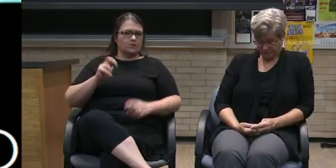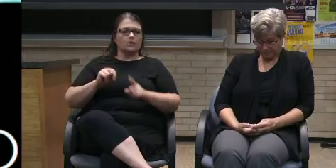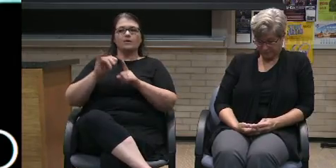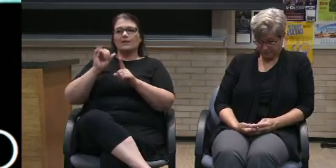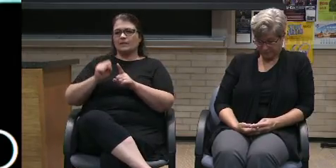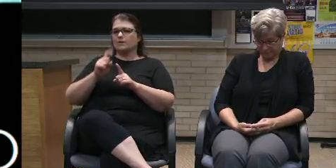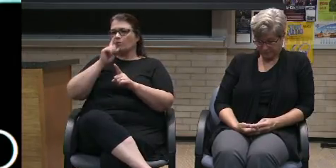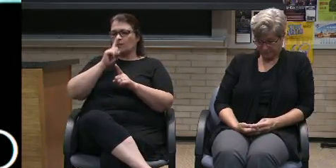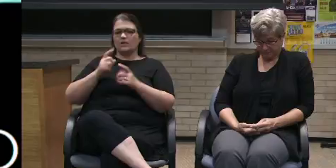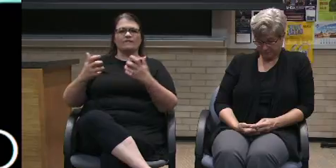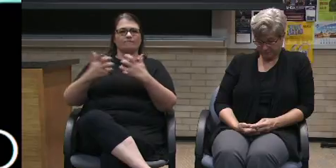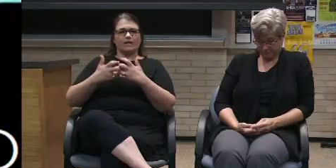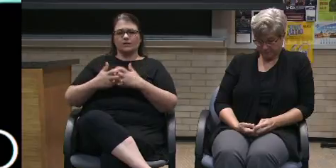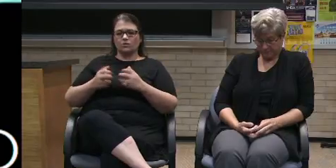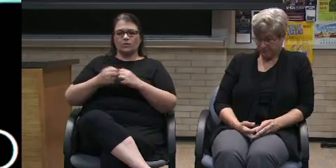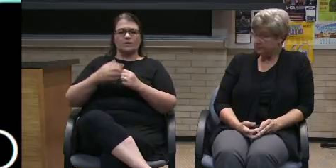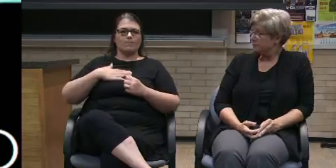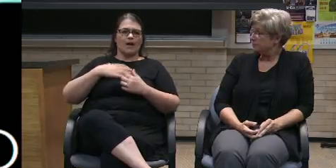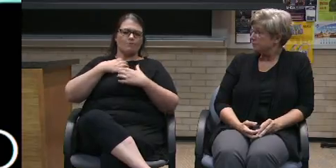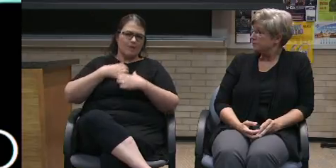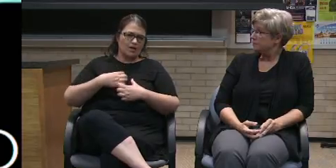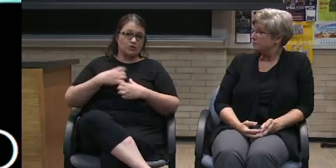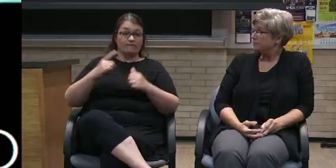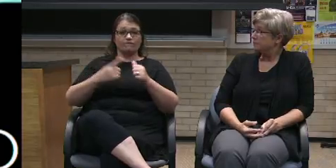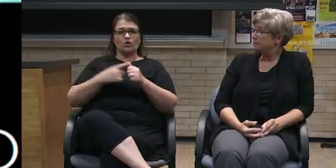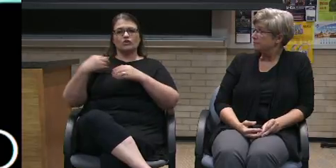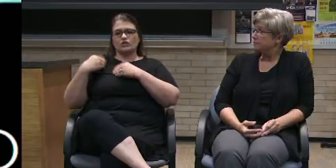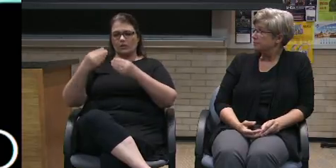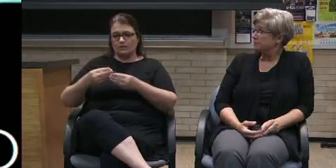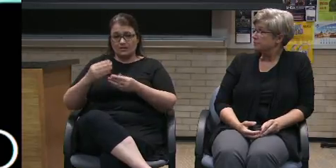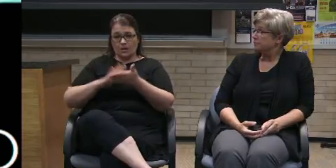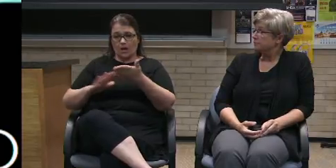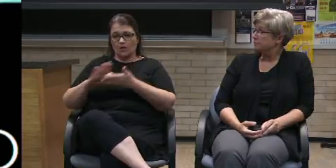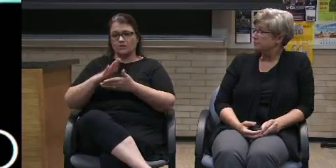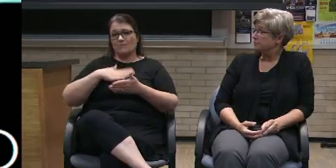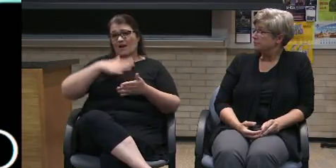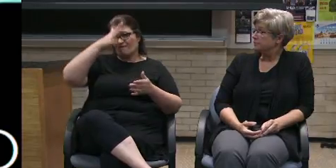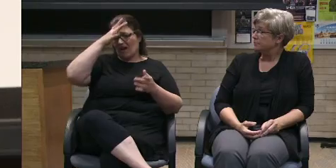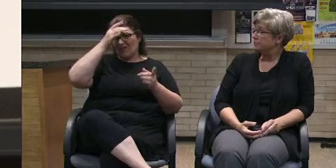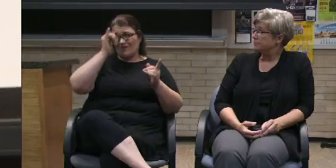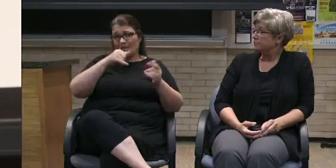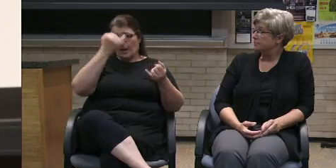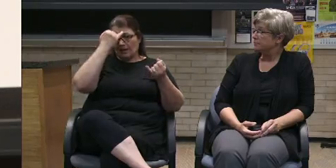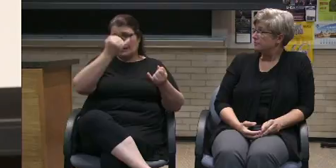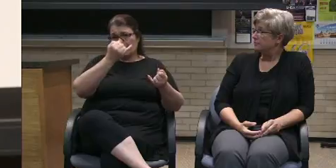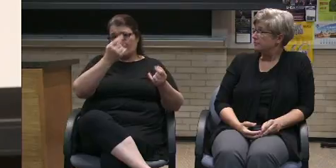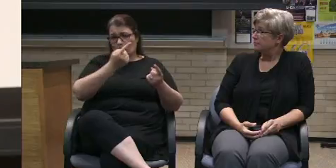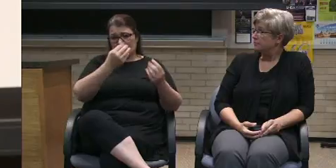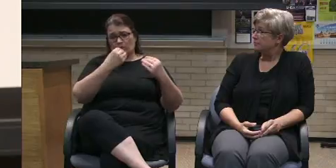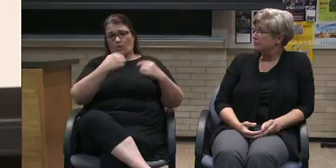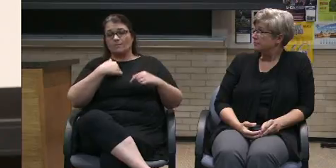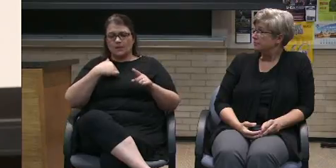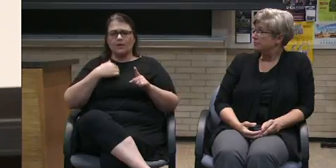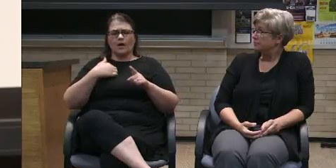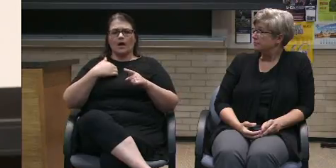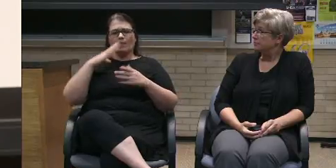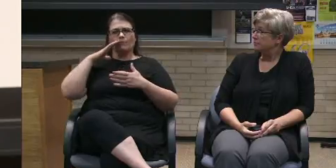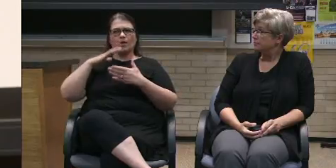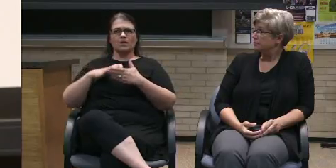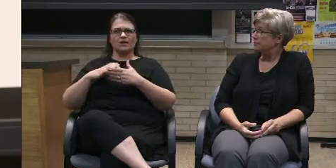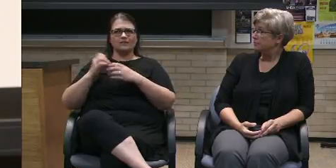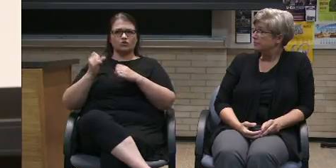closely with my passion. Again, being first generation college and that idea my father pointed out, I believe strongly that